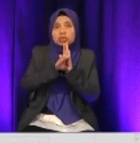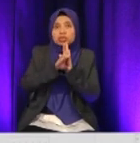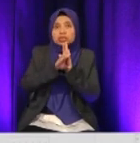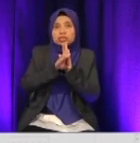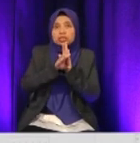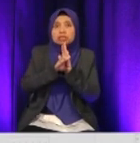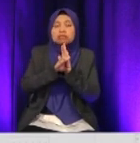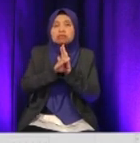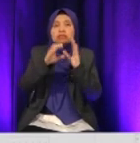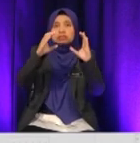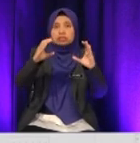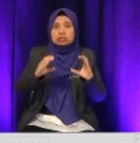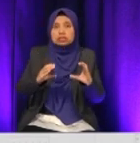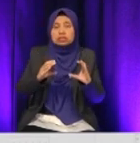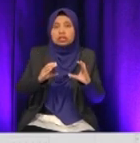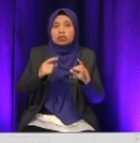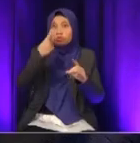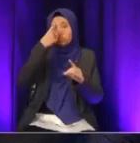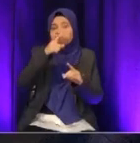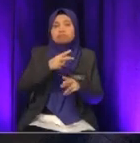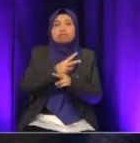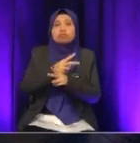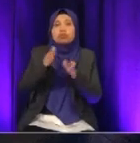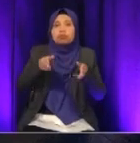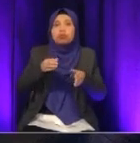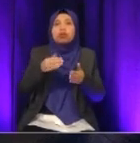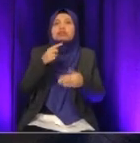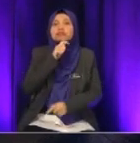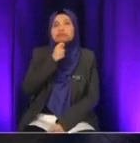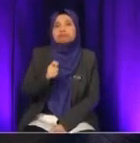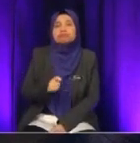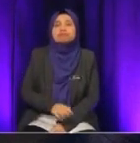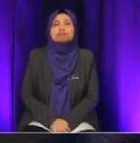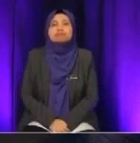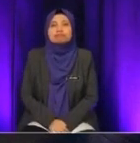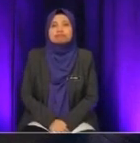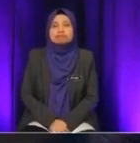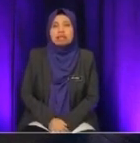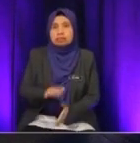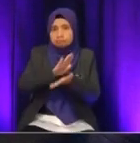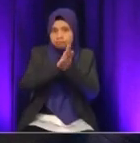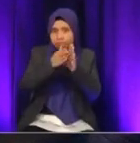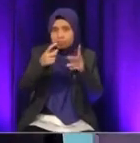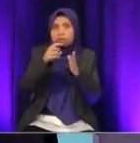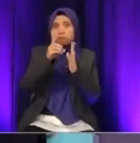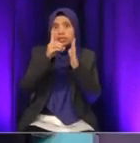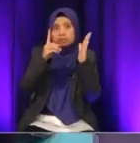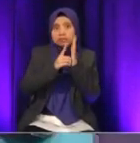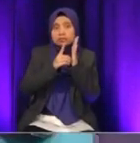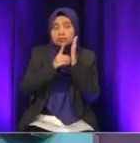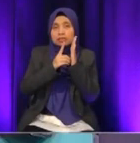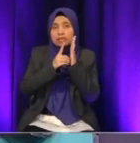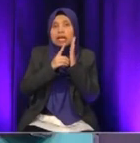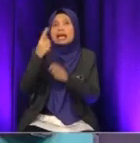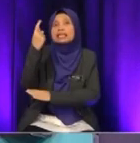perhaps painting walls or railings. Okay. So it is mentioned in the text or transcription that the group projects